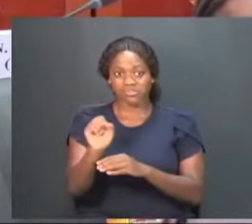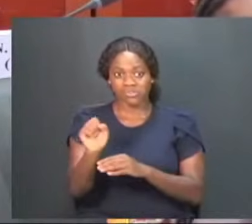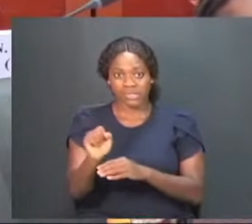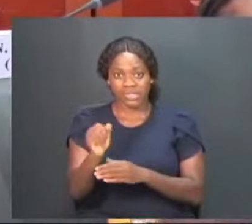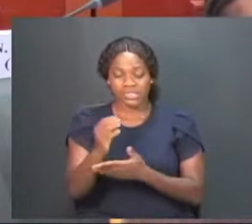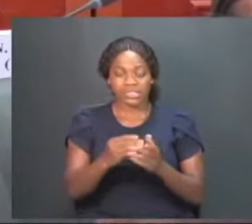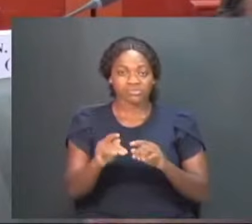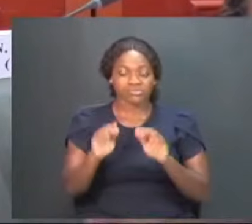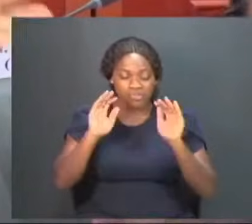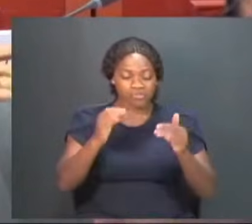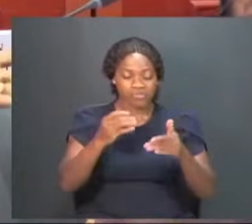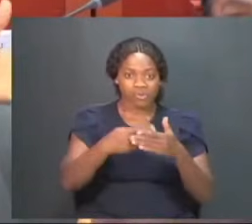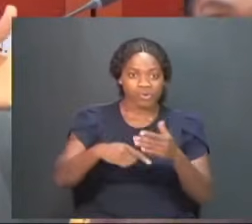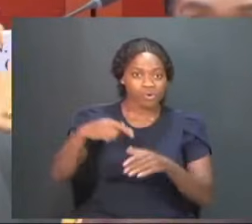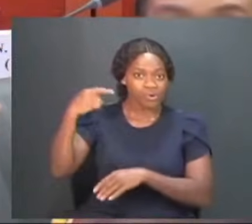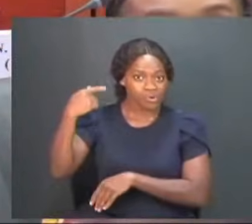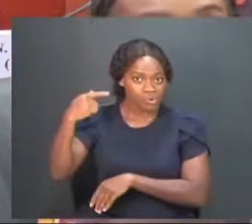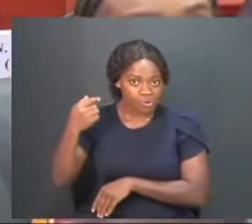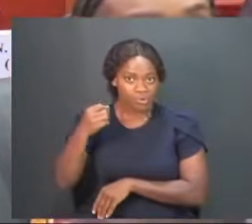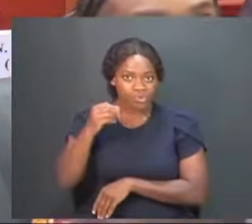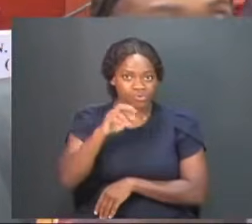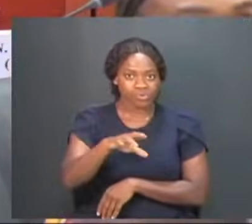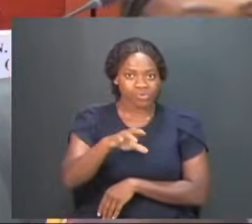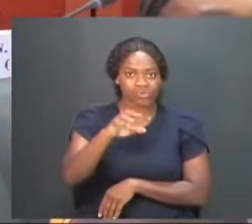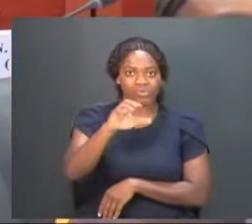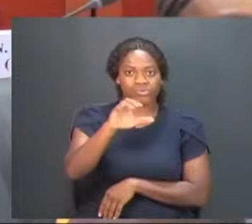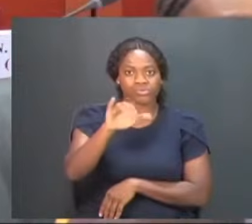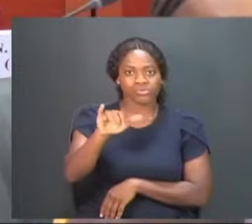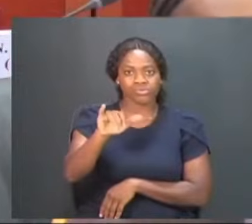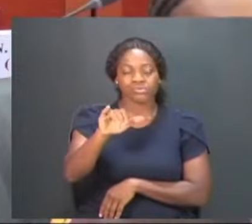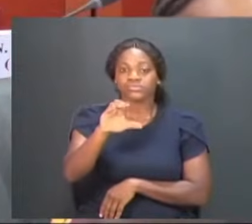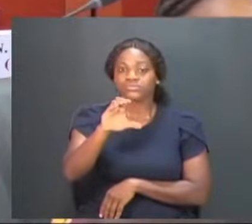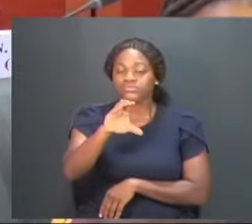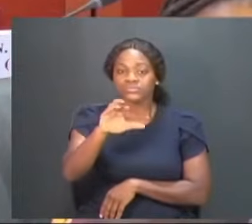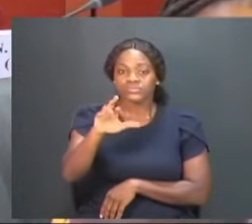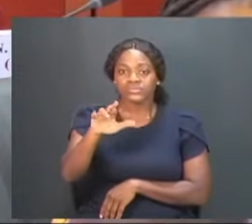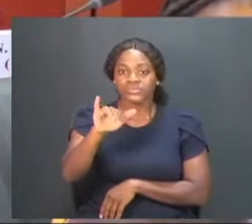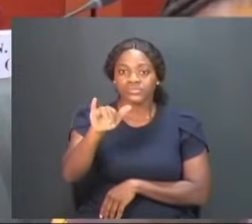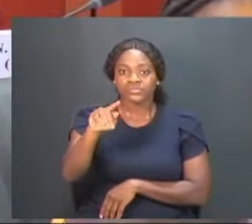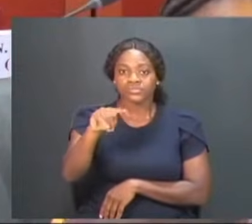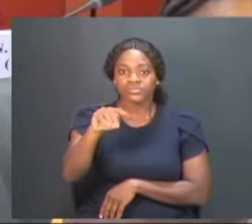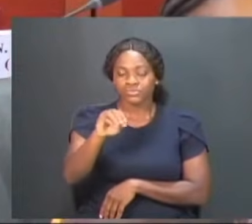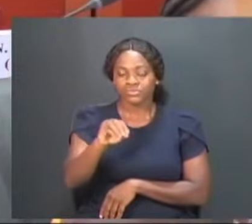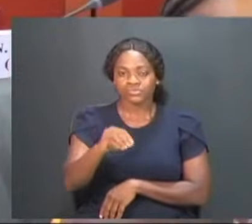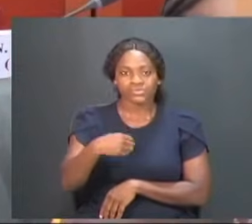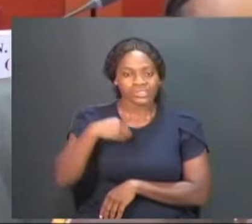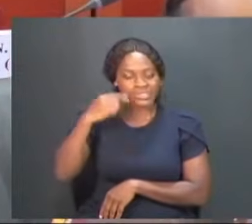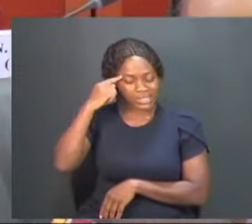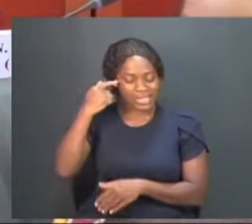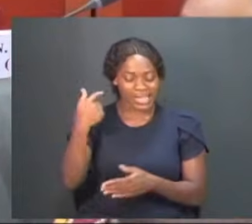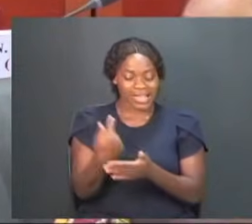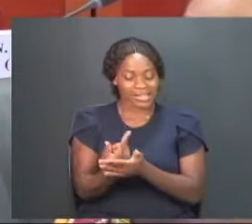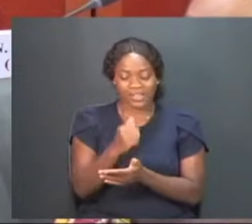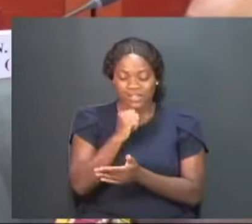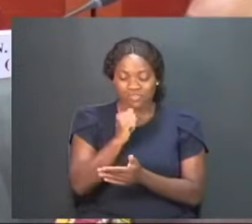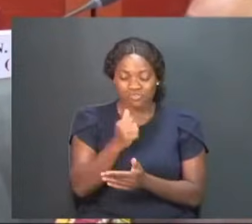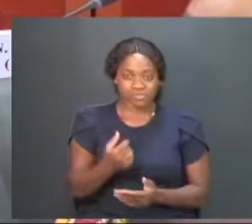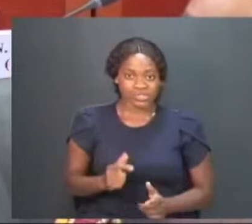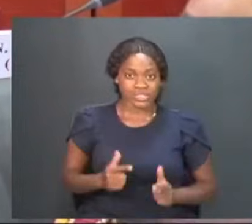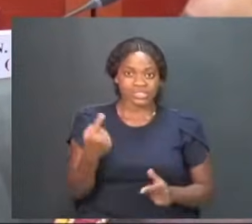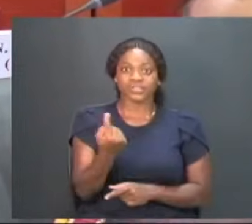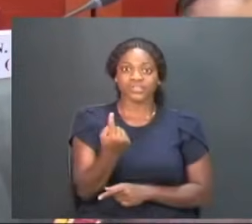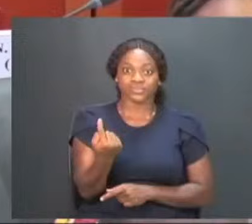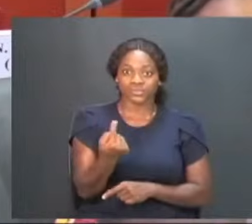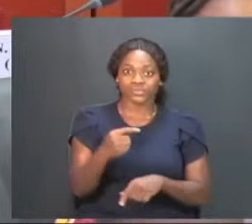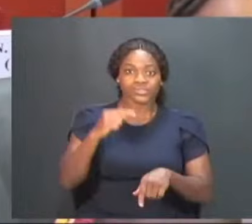gold or into crypto. And I believe that since Ghana is not an island on its own, it is time we also get involved.